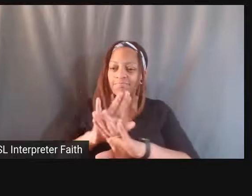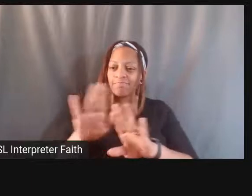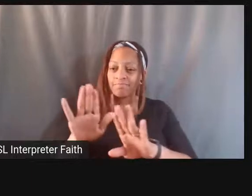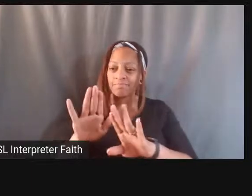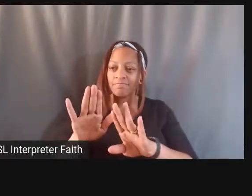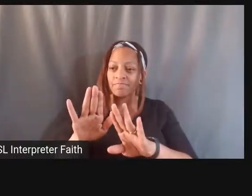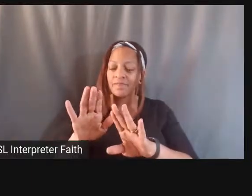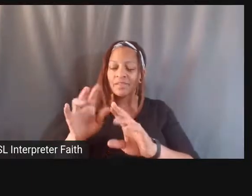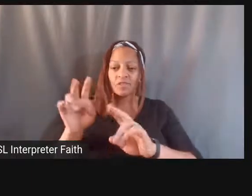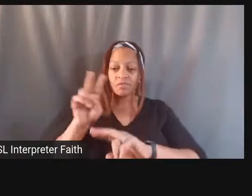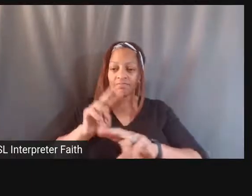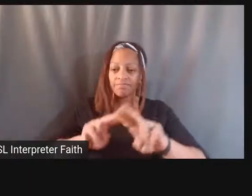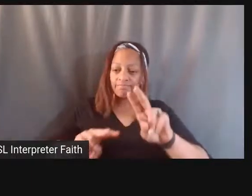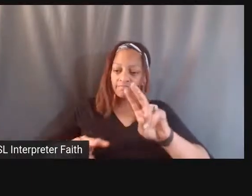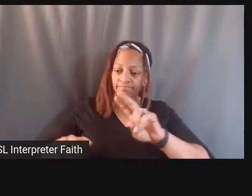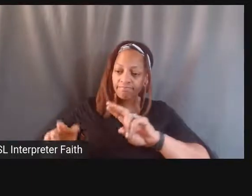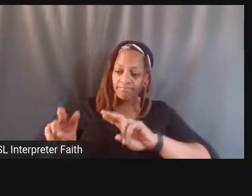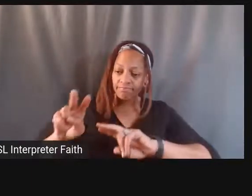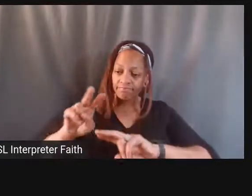just observing,